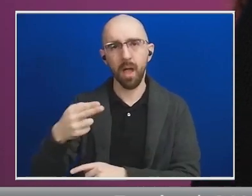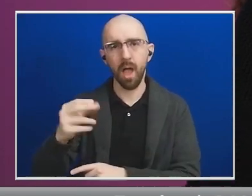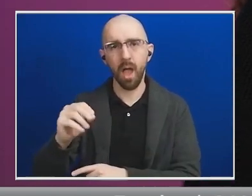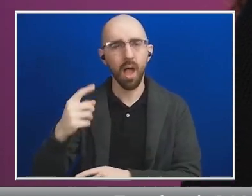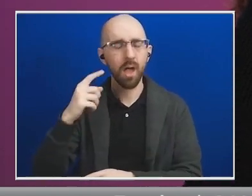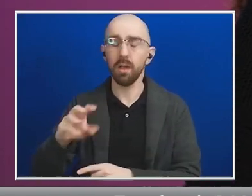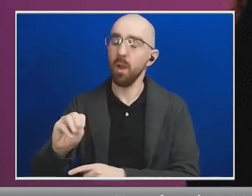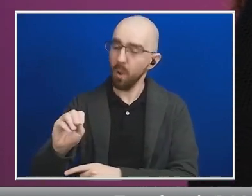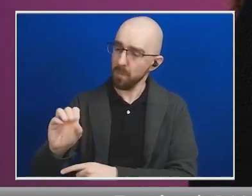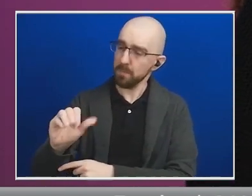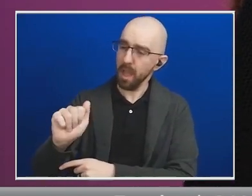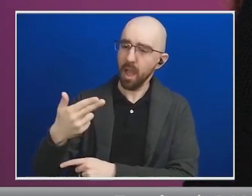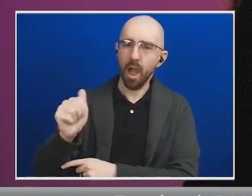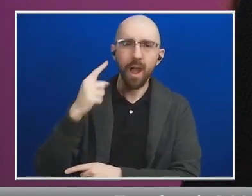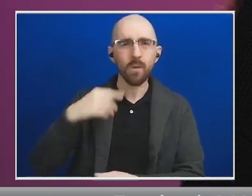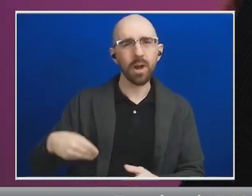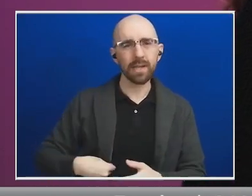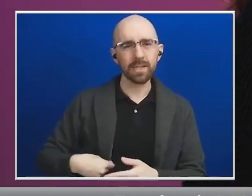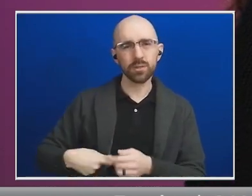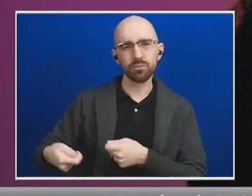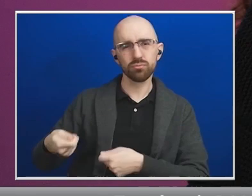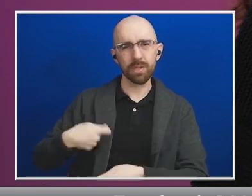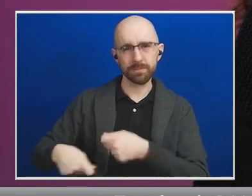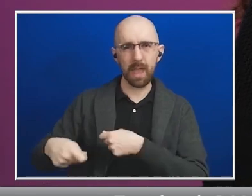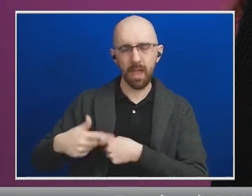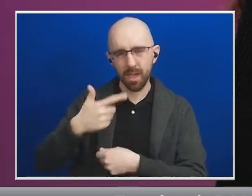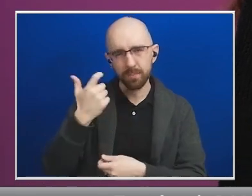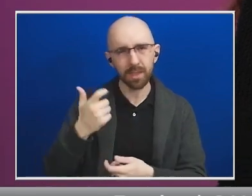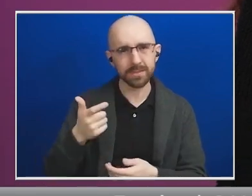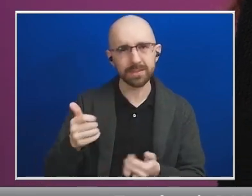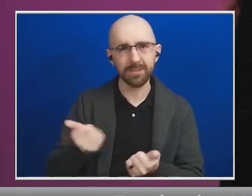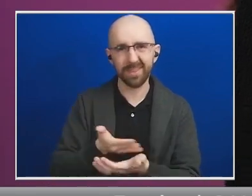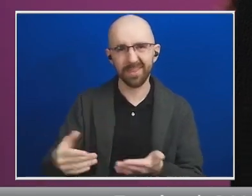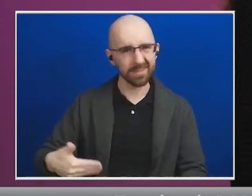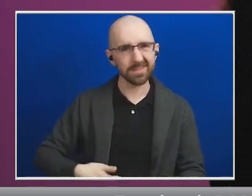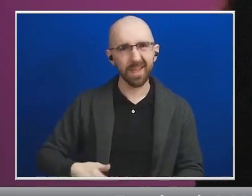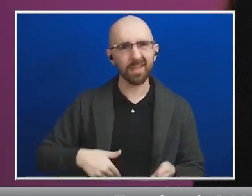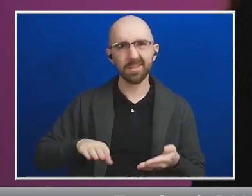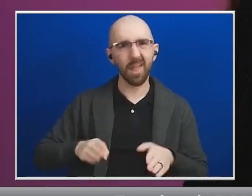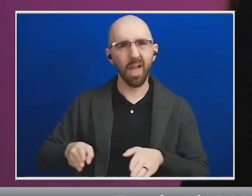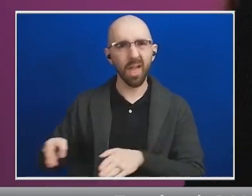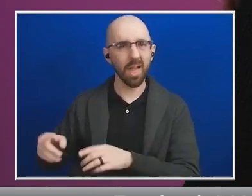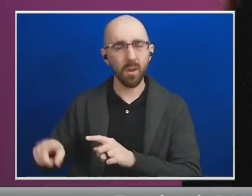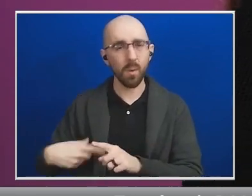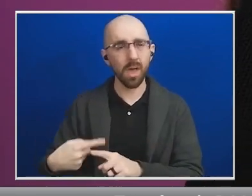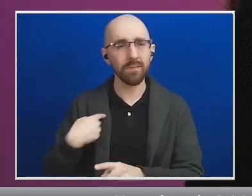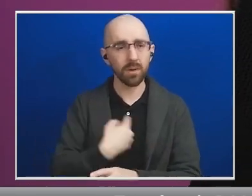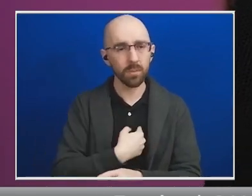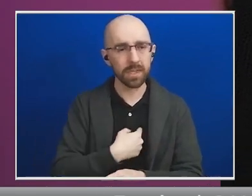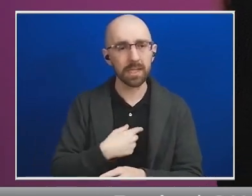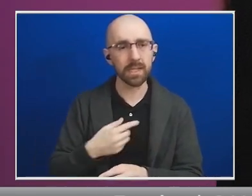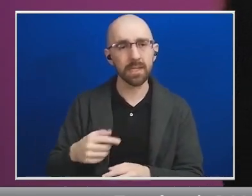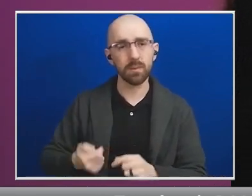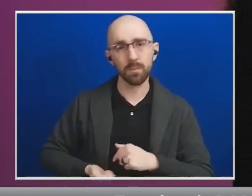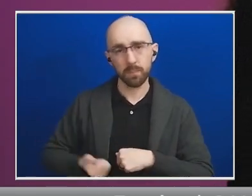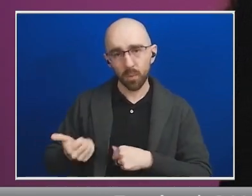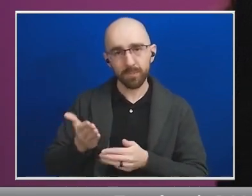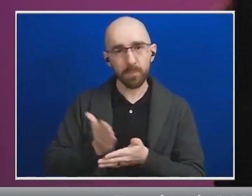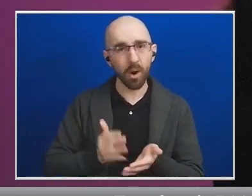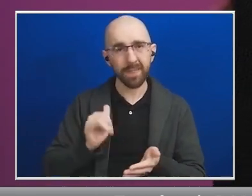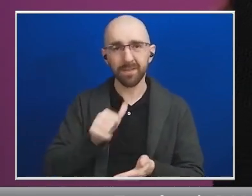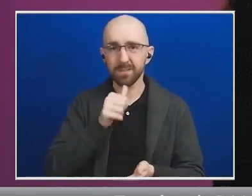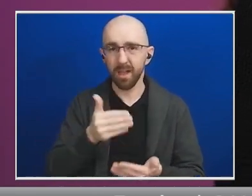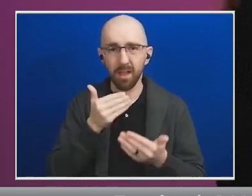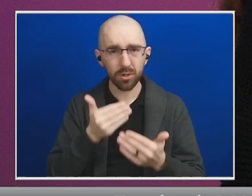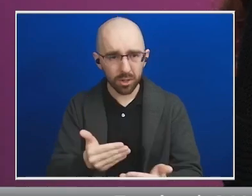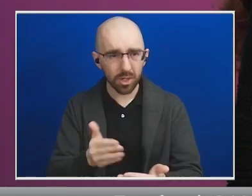because everything in his little gut was just dying, and every time we resected or removed the part that was not good, it would just continue